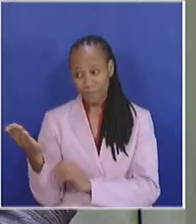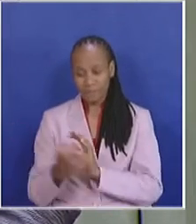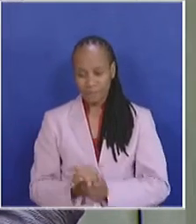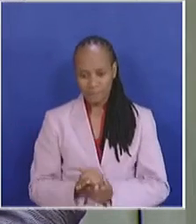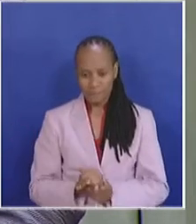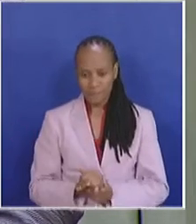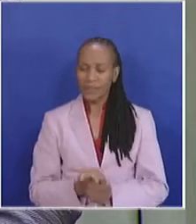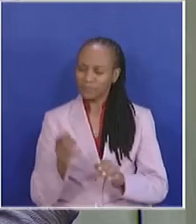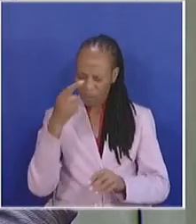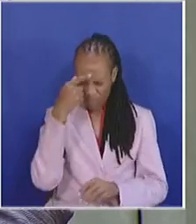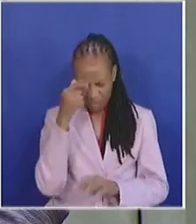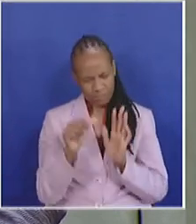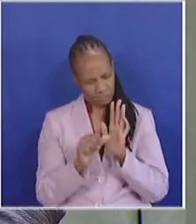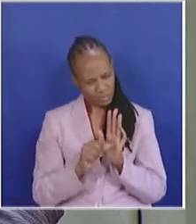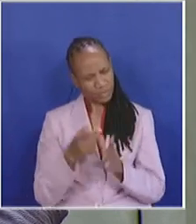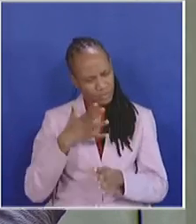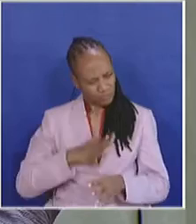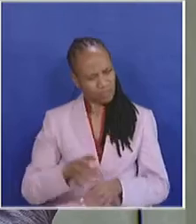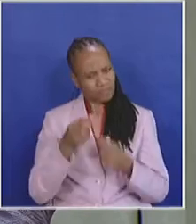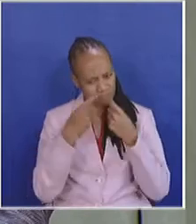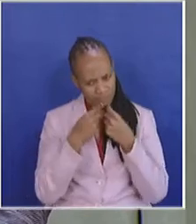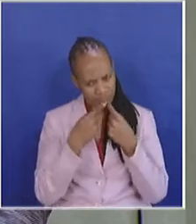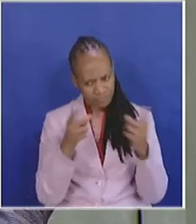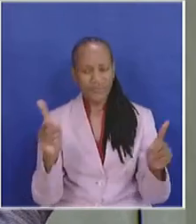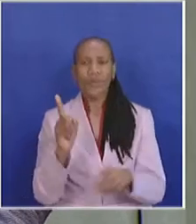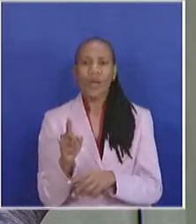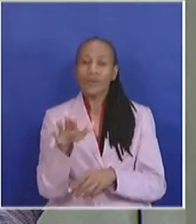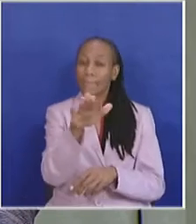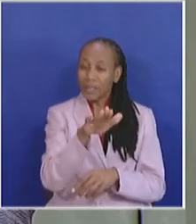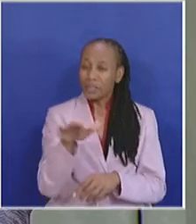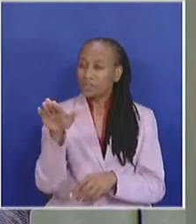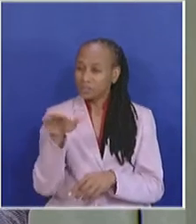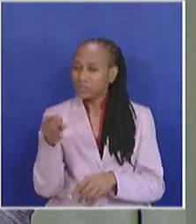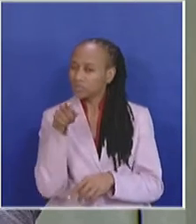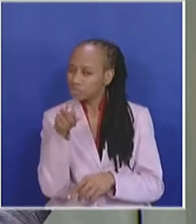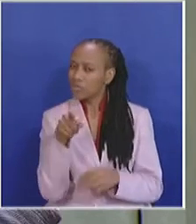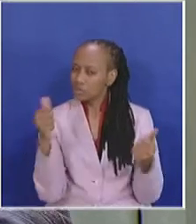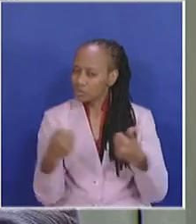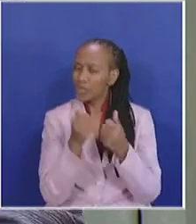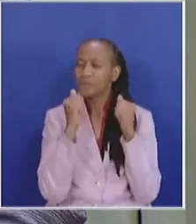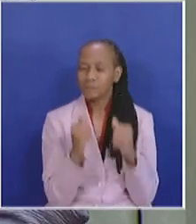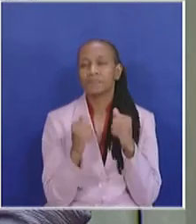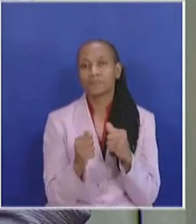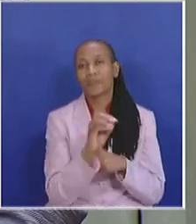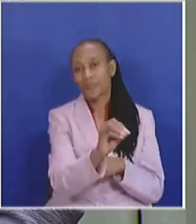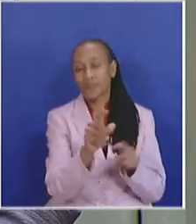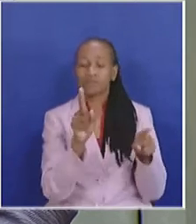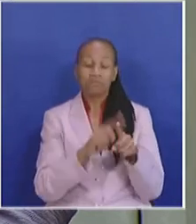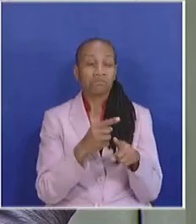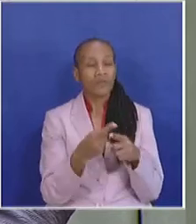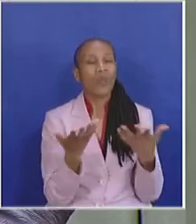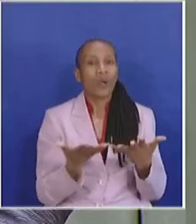think it's critical that we also mention areas where we feel that there are still challenges, like in a case